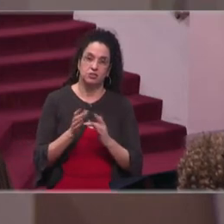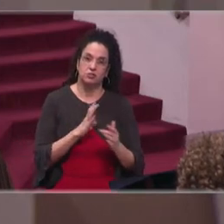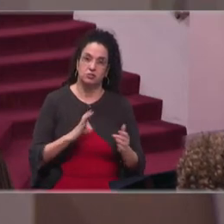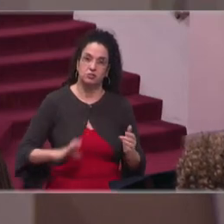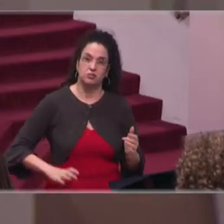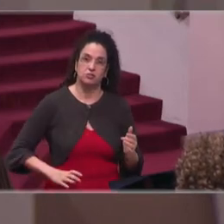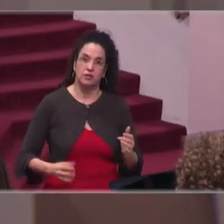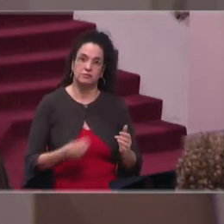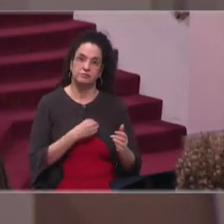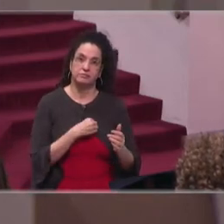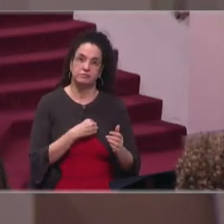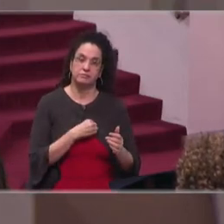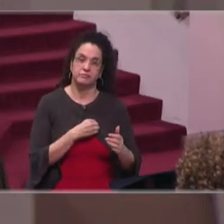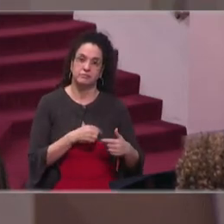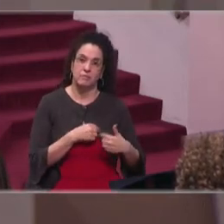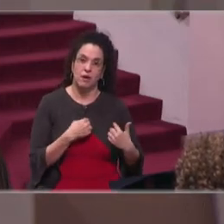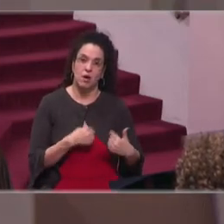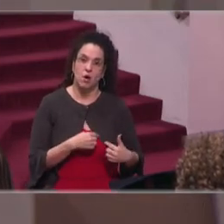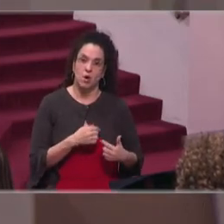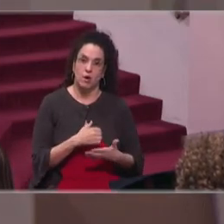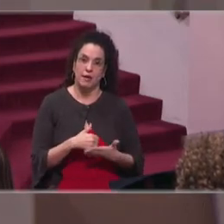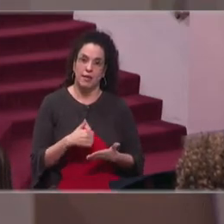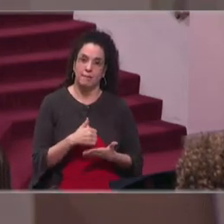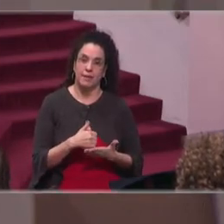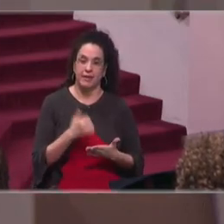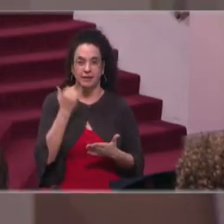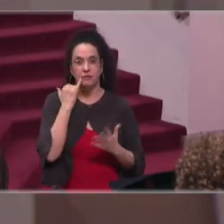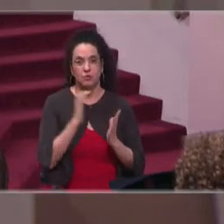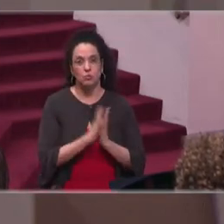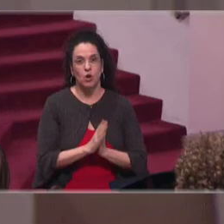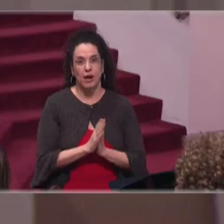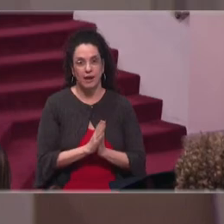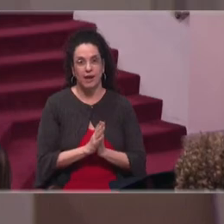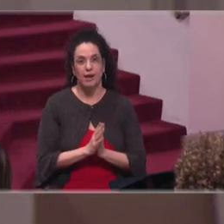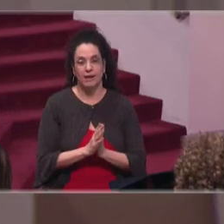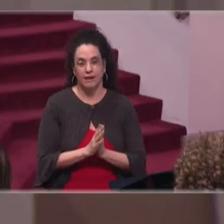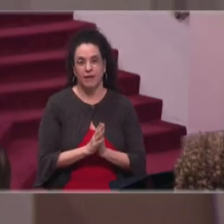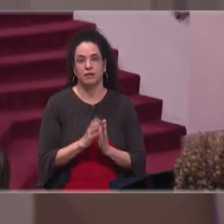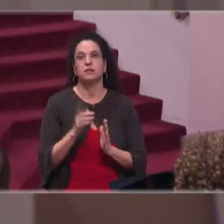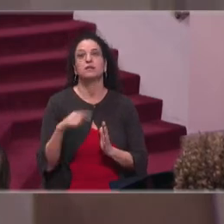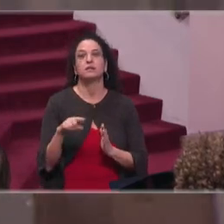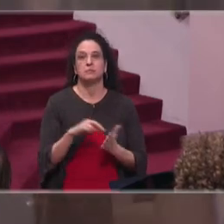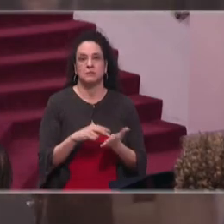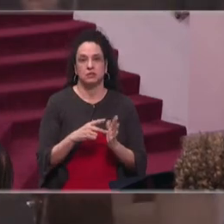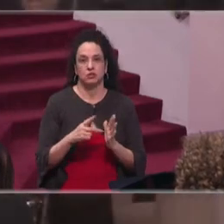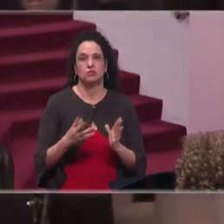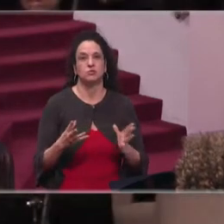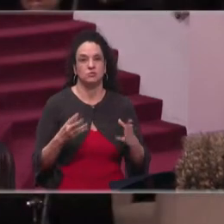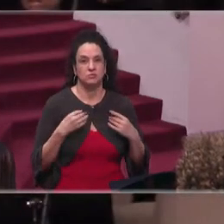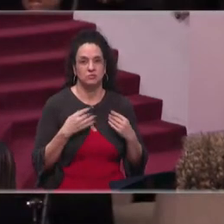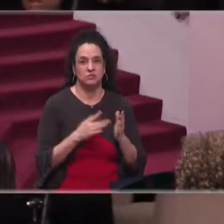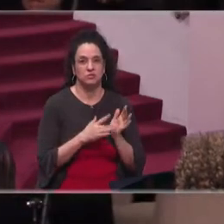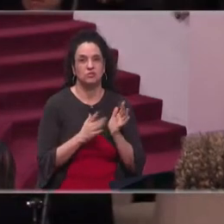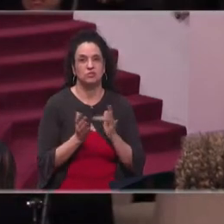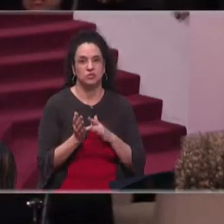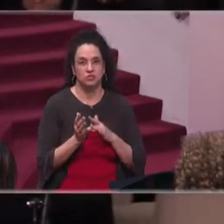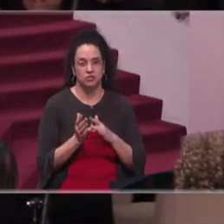life. Amen. If you pray that prayer, you have received Jesus Christ as your personal Savior. For those in